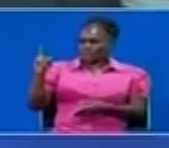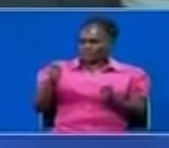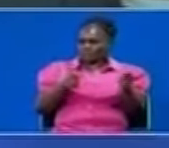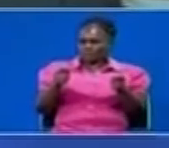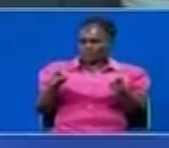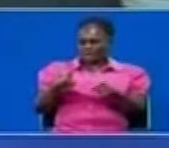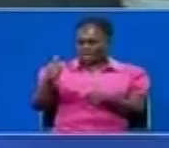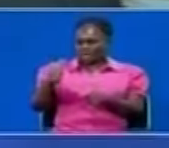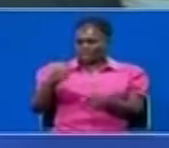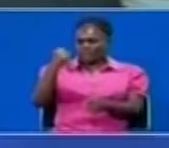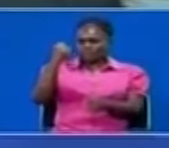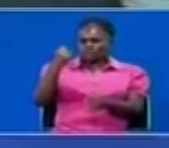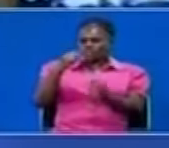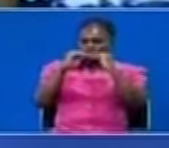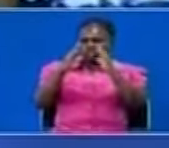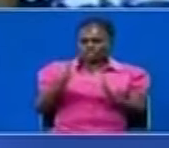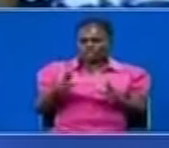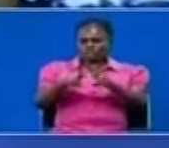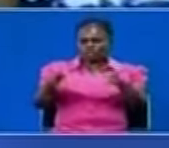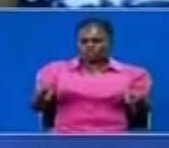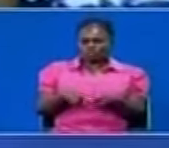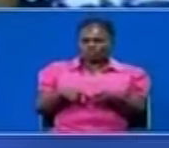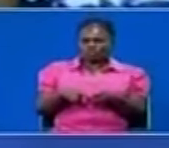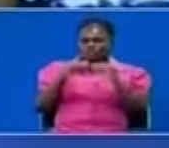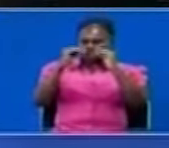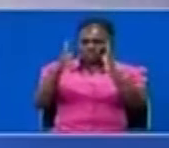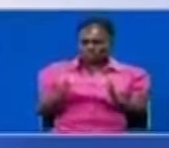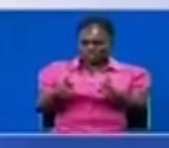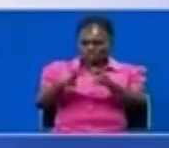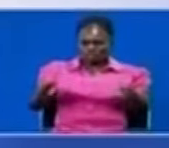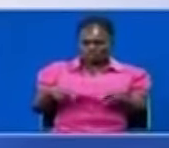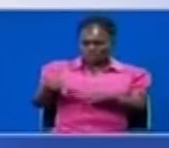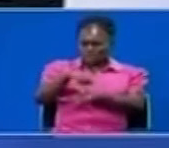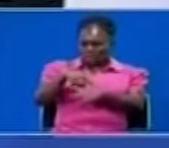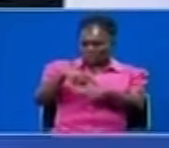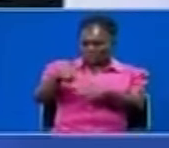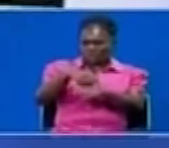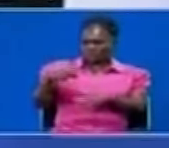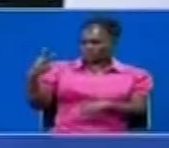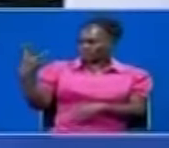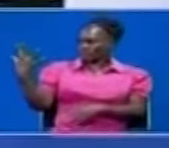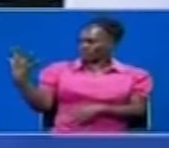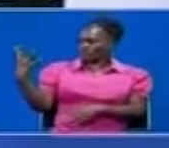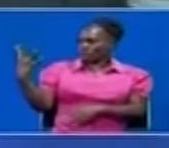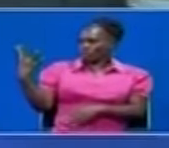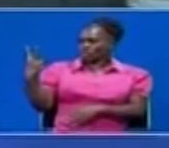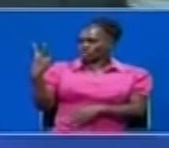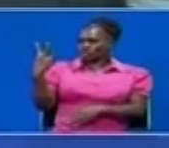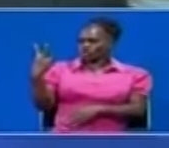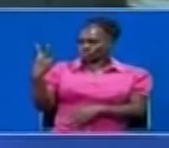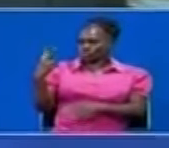staff room. The one from the staff room, it's 24 hours. There are always two teachers on